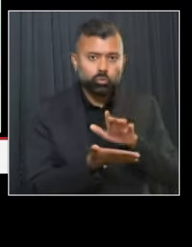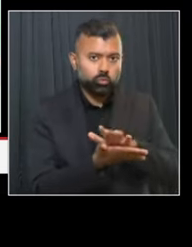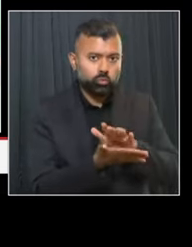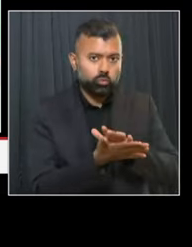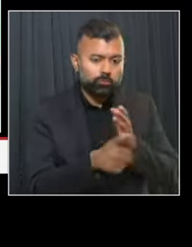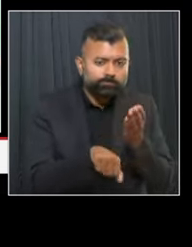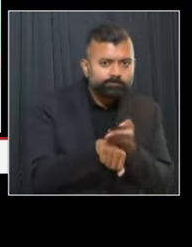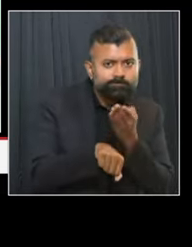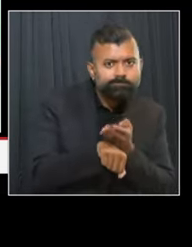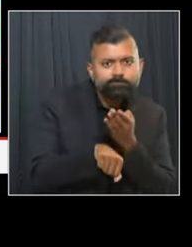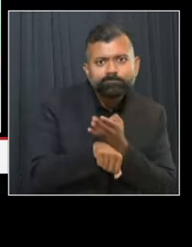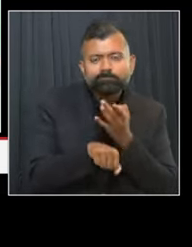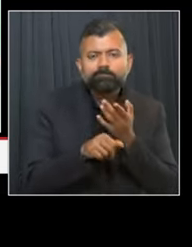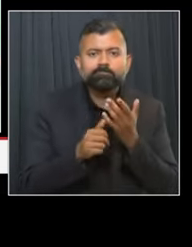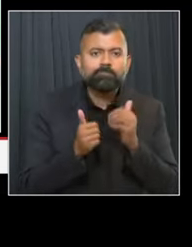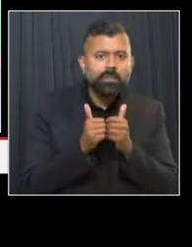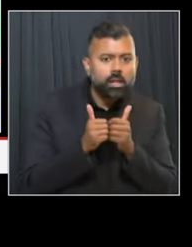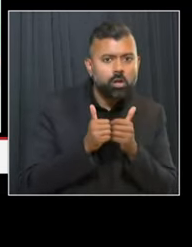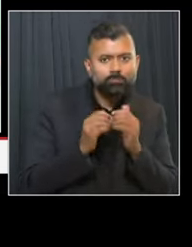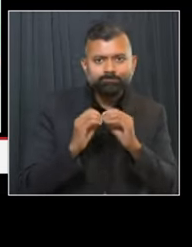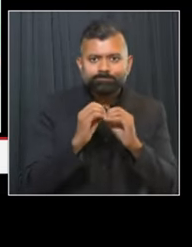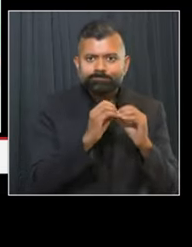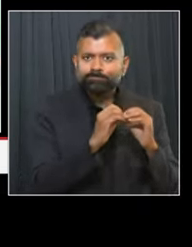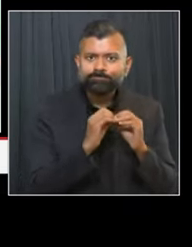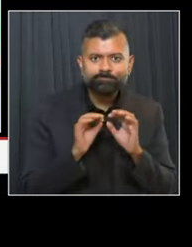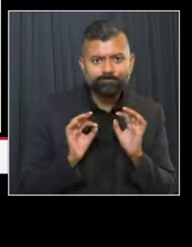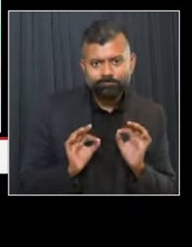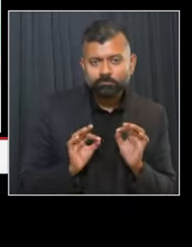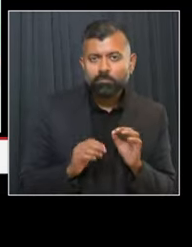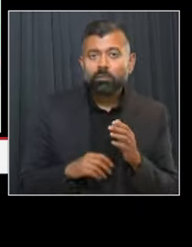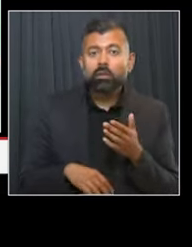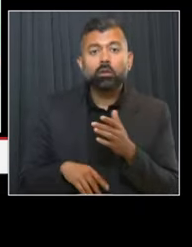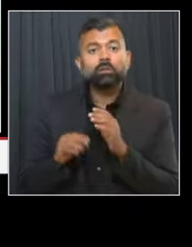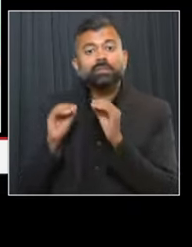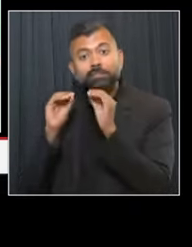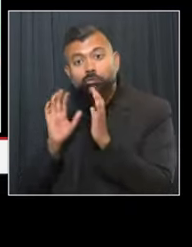we actually have with us today Ms. Raven Kirk, who is behind the mayor. Please wave, Raven.